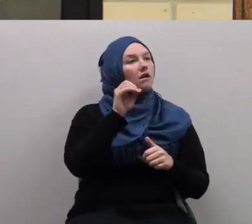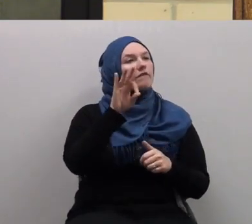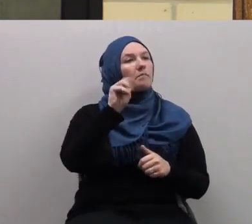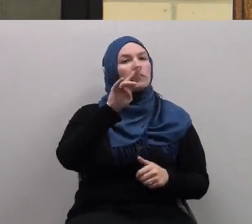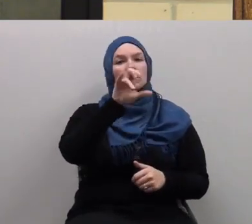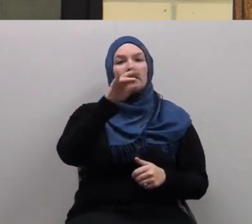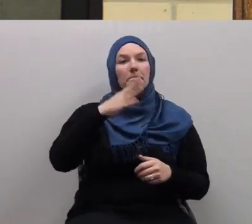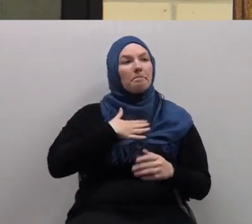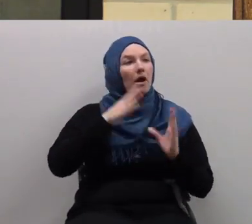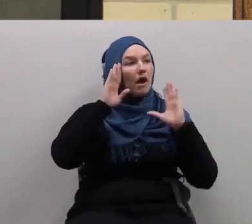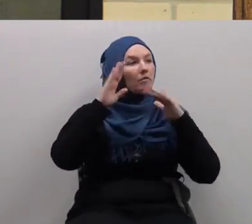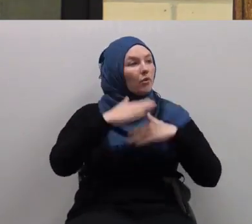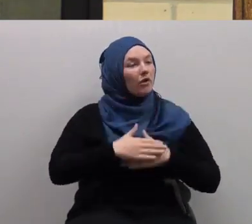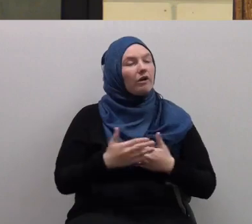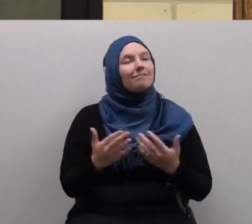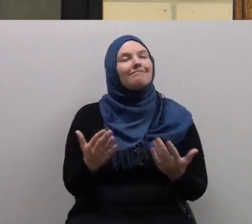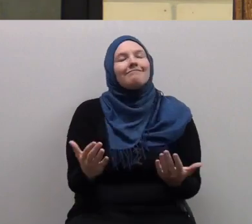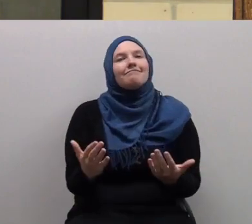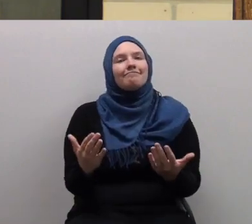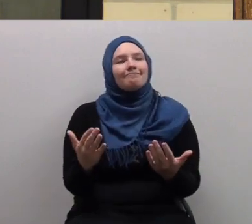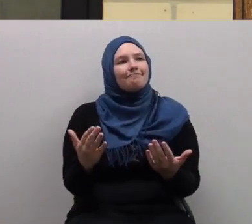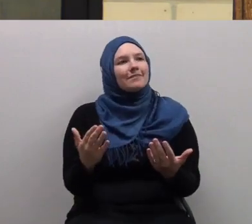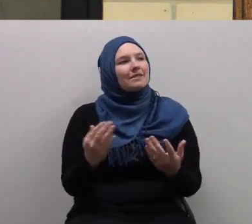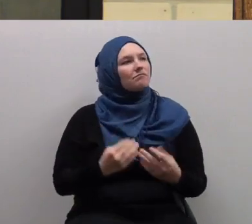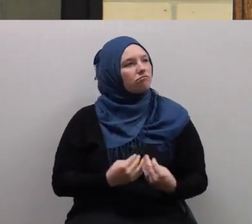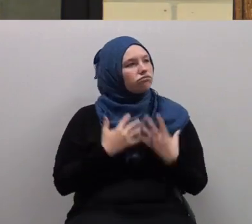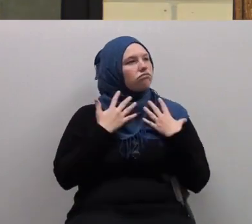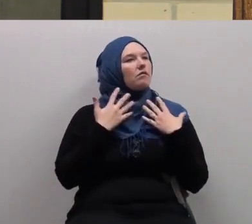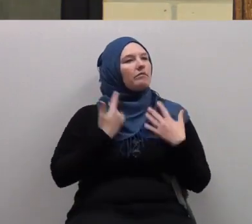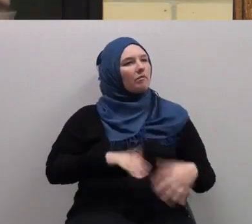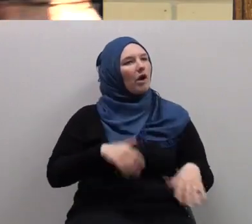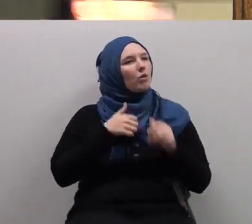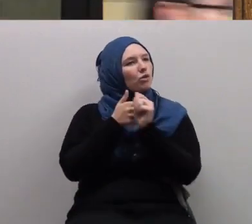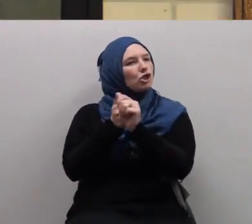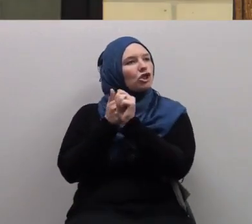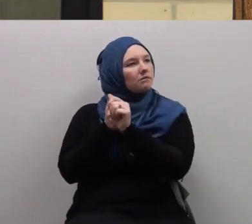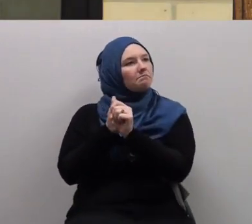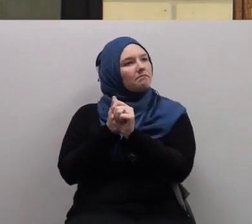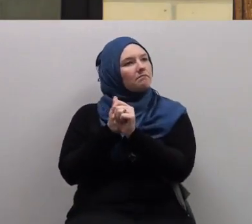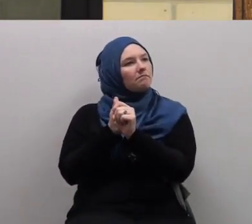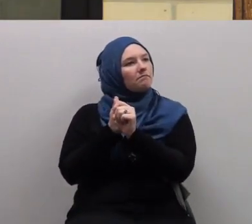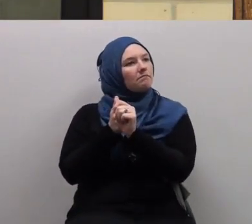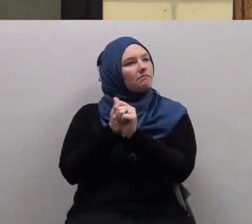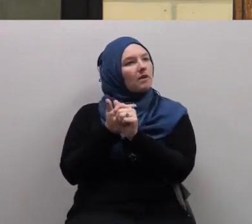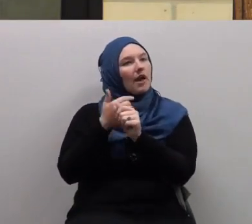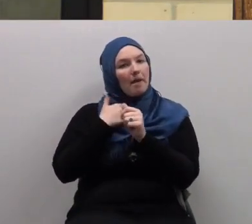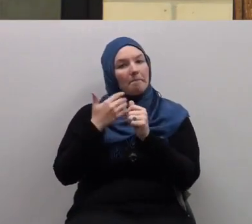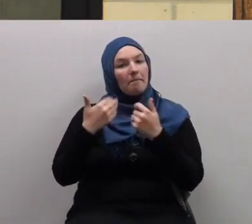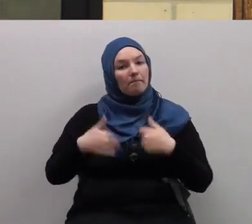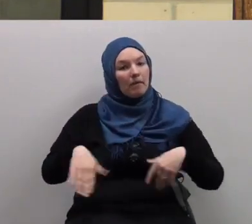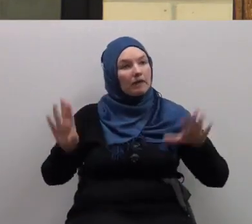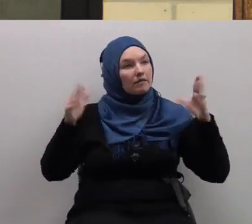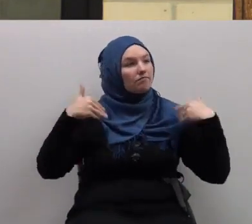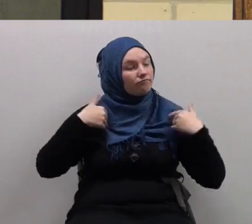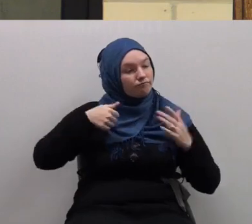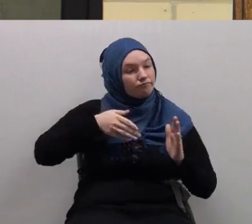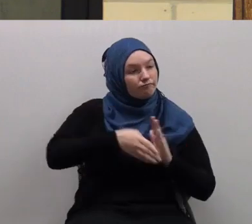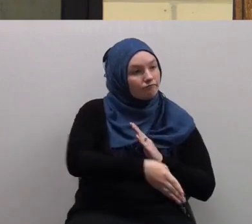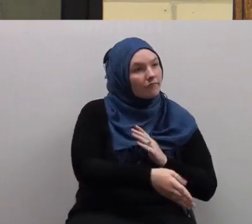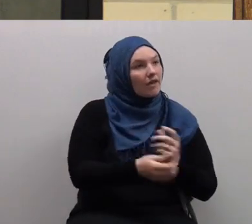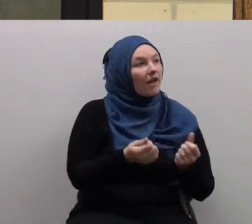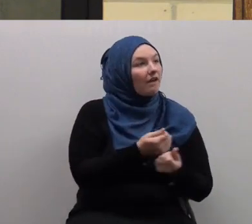the highlight of worship, and my sacrifice, and my way of life,